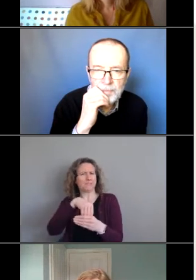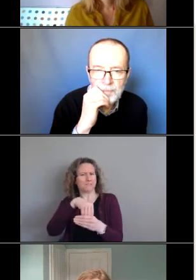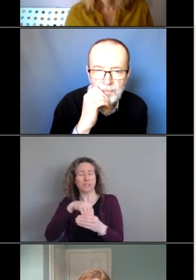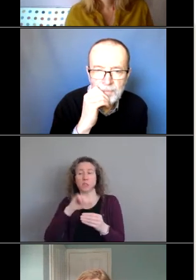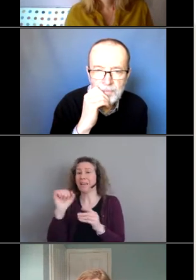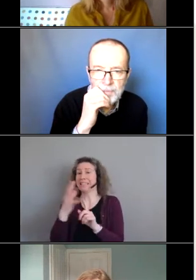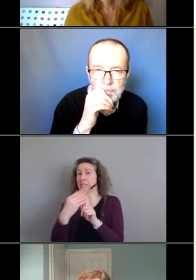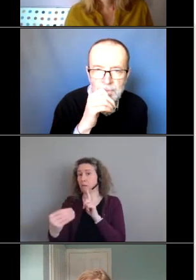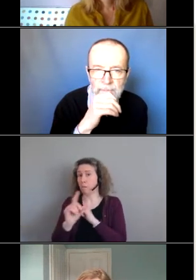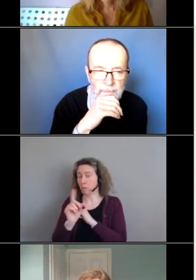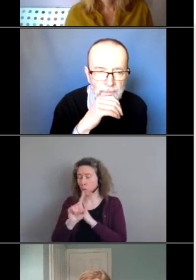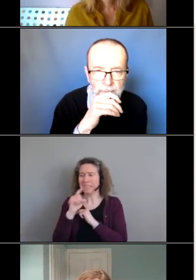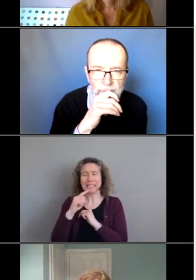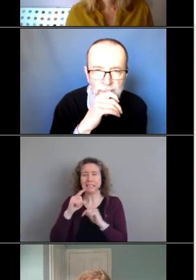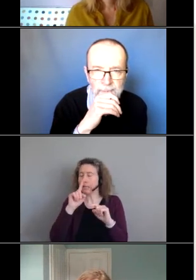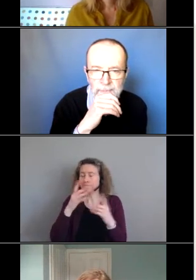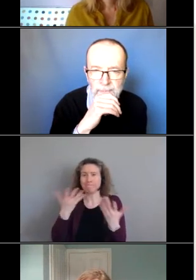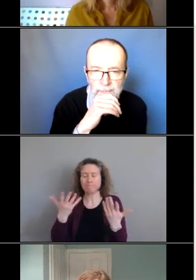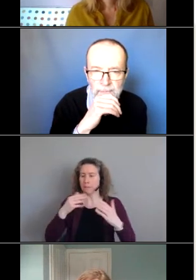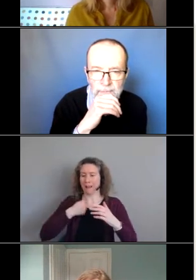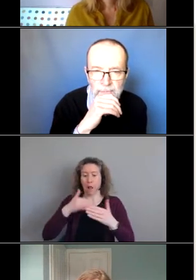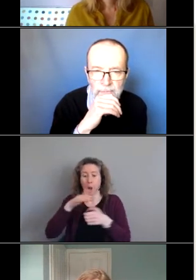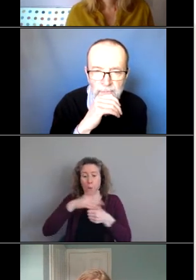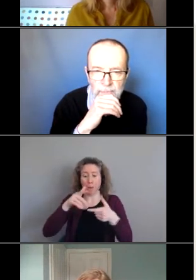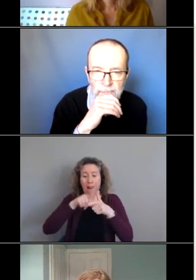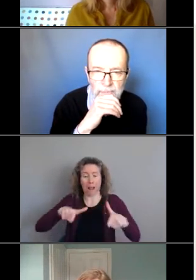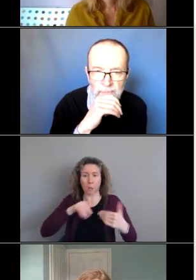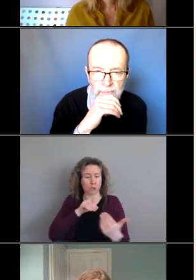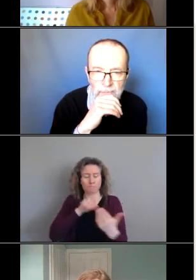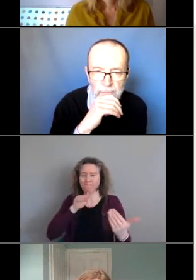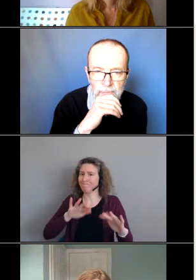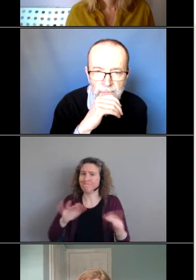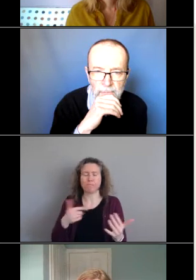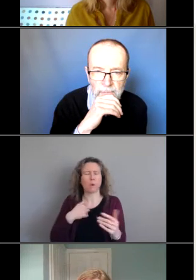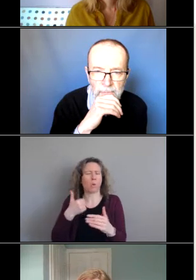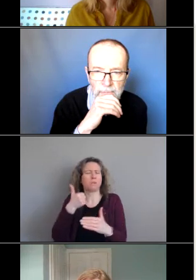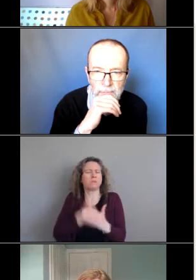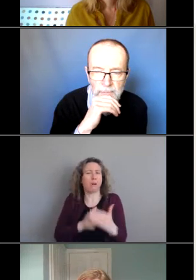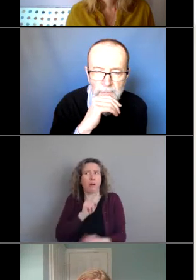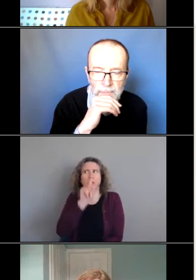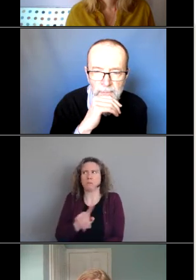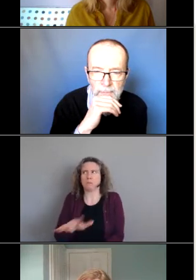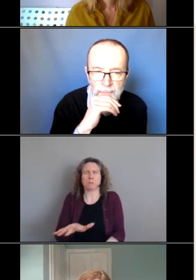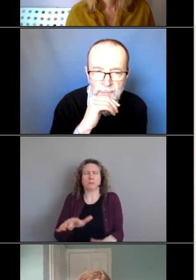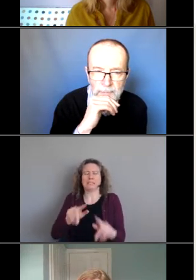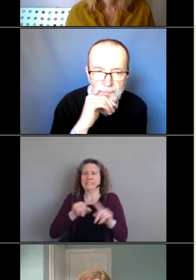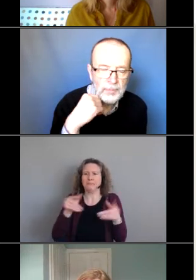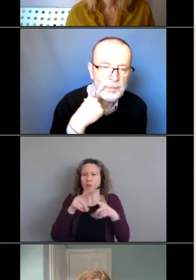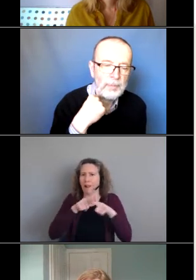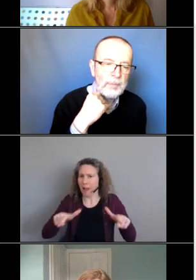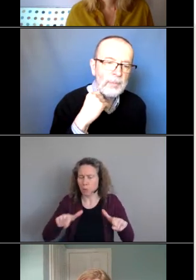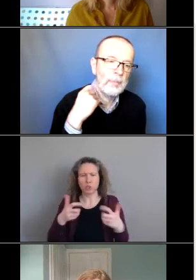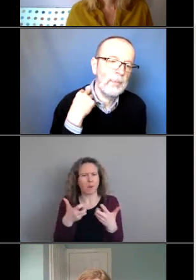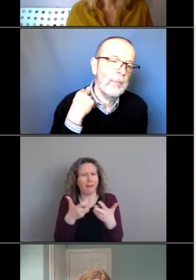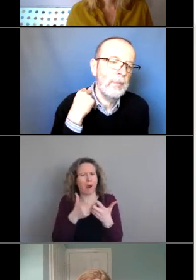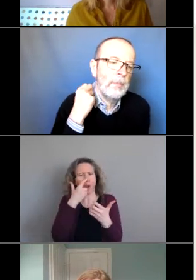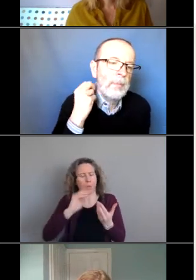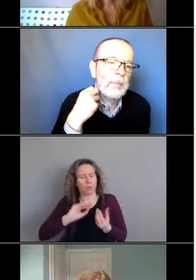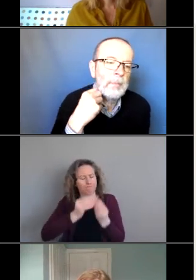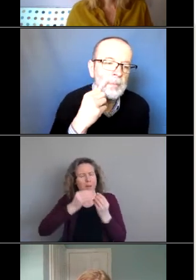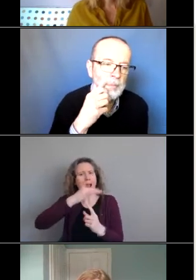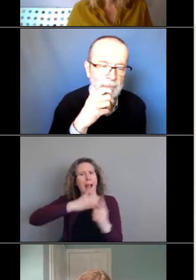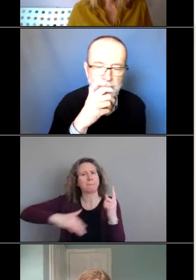he says he does not speak the local language, or didn't perhaps to begin with. So what initiatives can we take to make the atmosphere